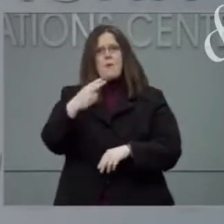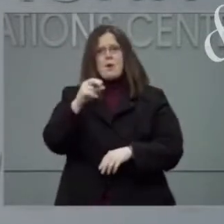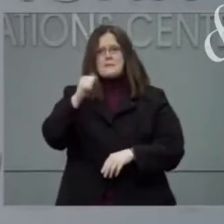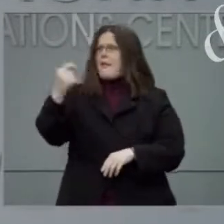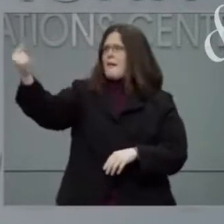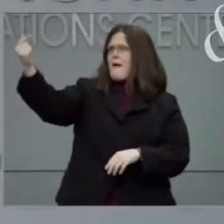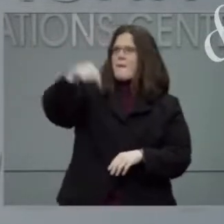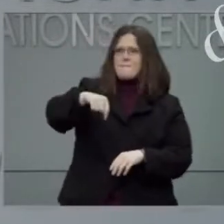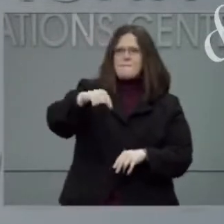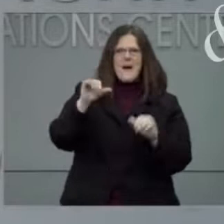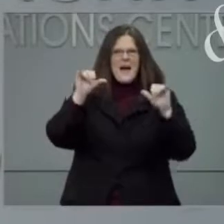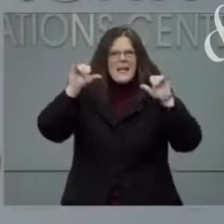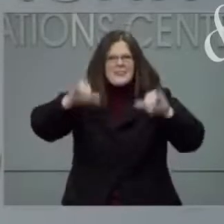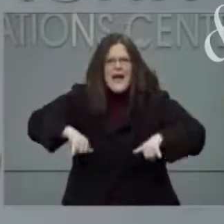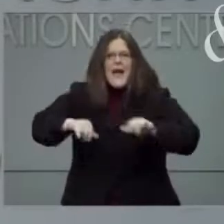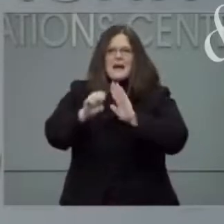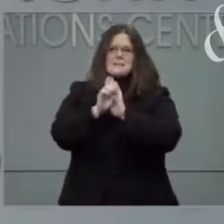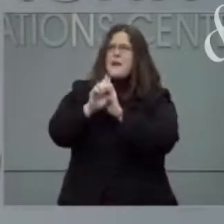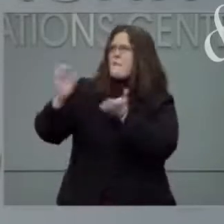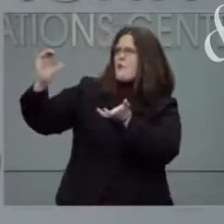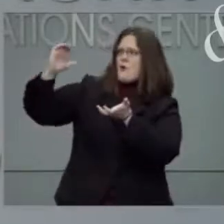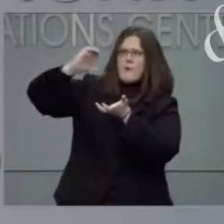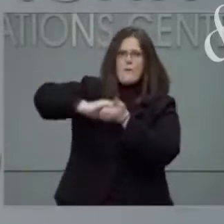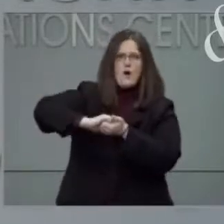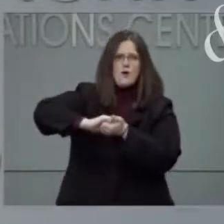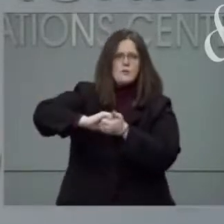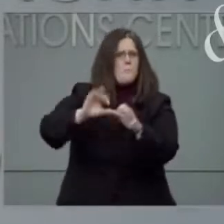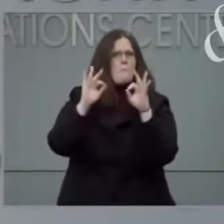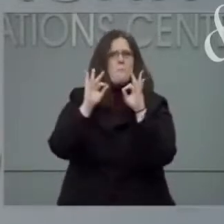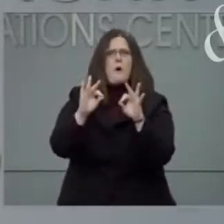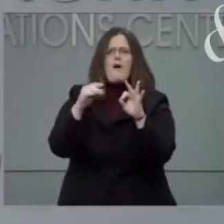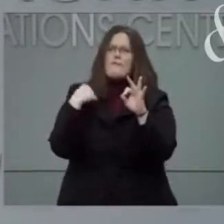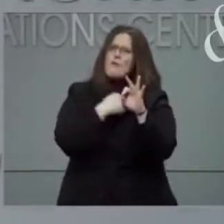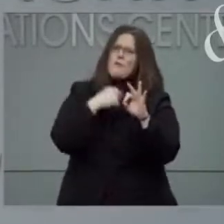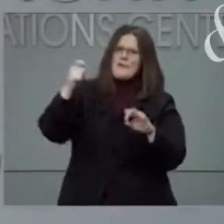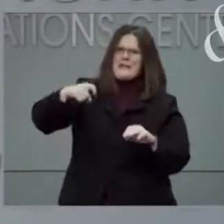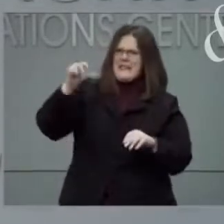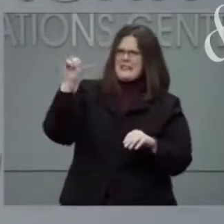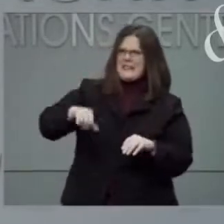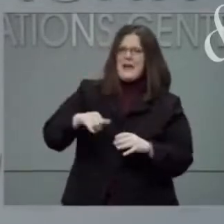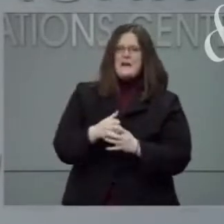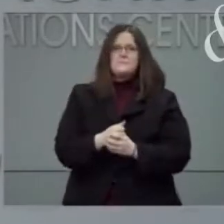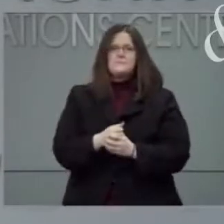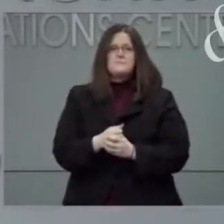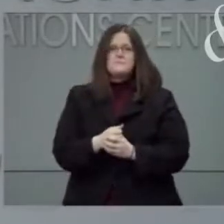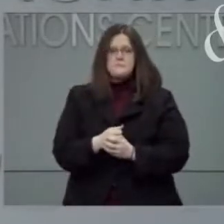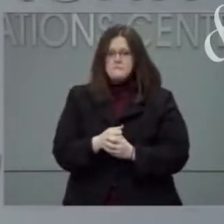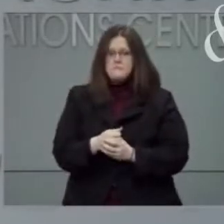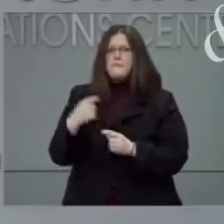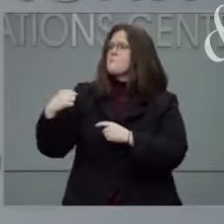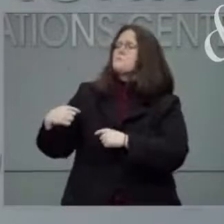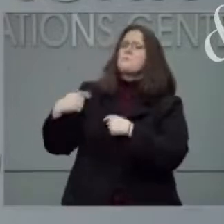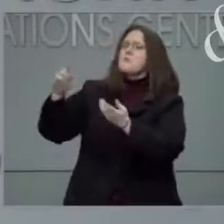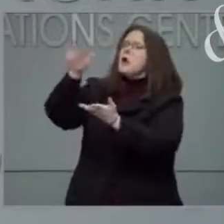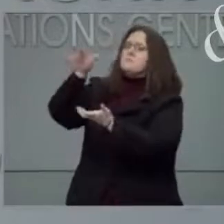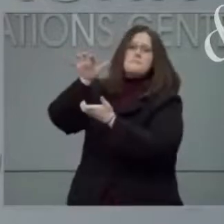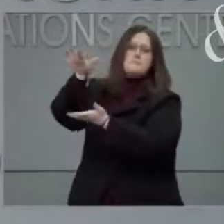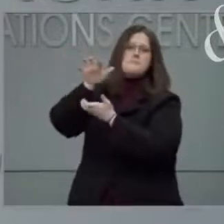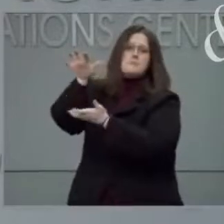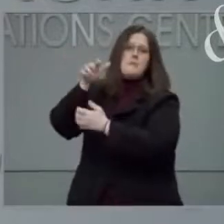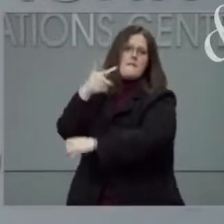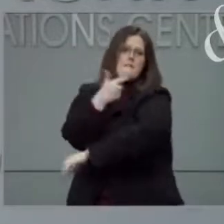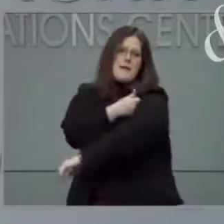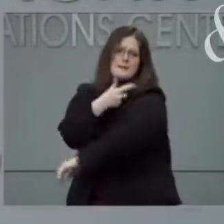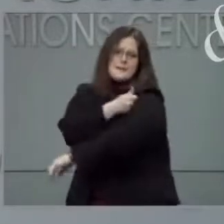pandemic. Given the current rate of vaccinations and increased supply, many providers say they can move to the